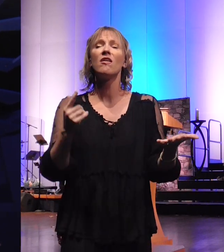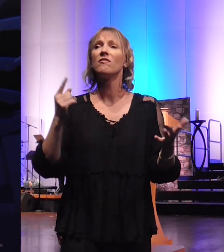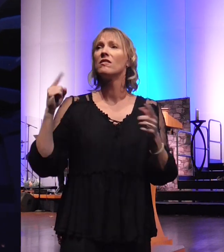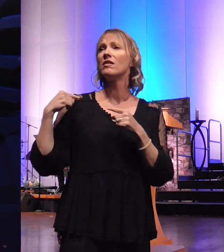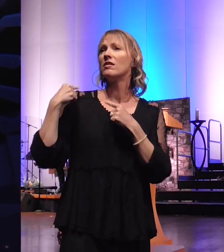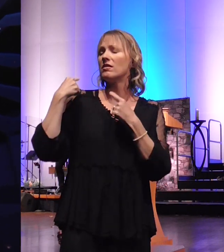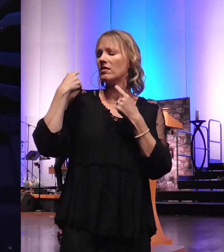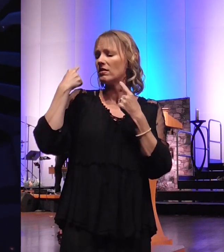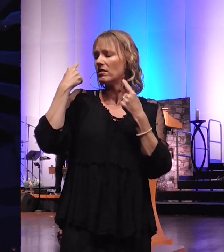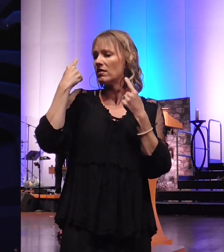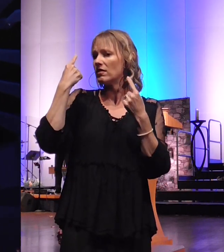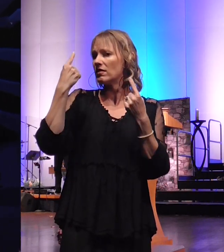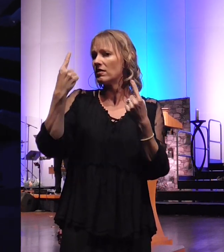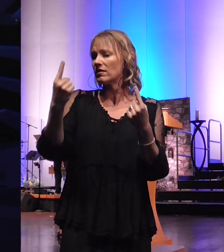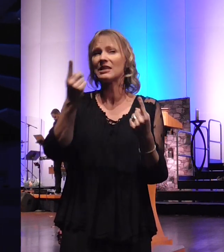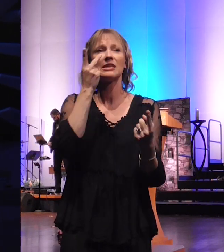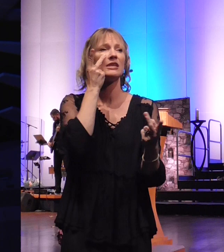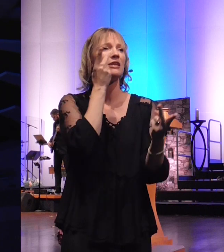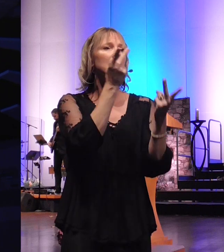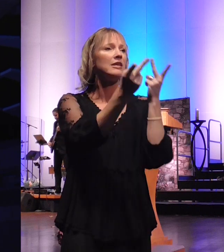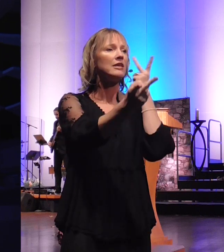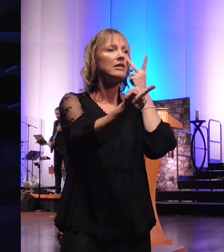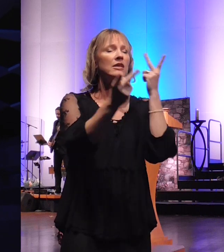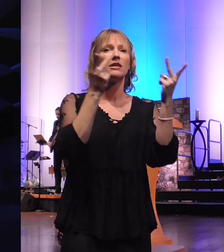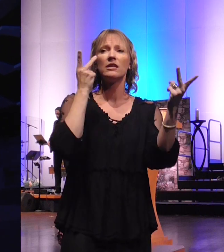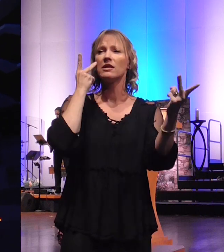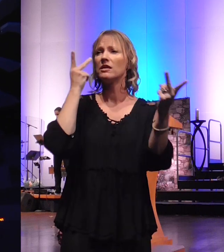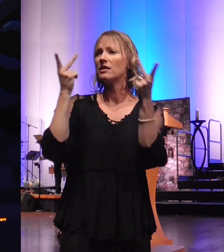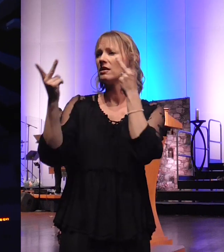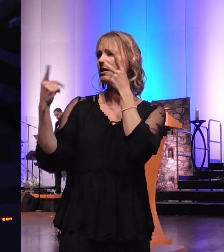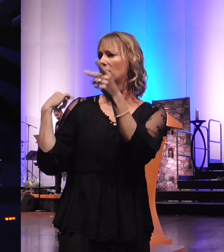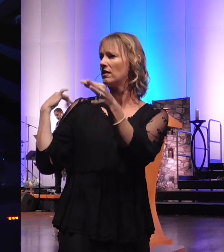everything I've ever seen,